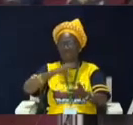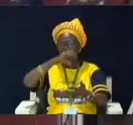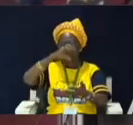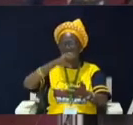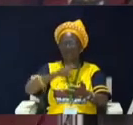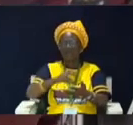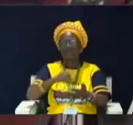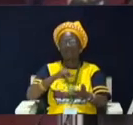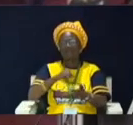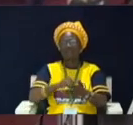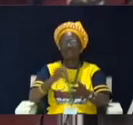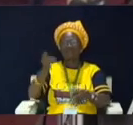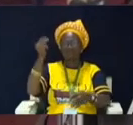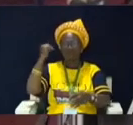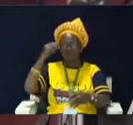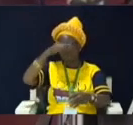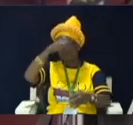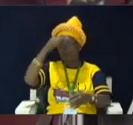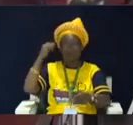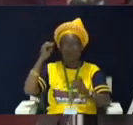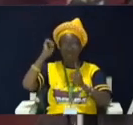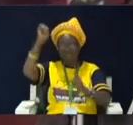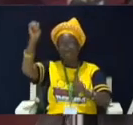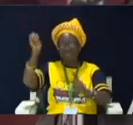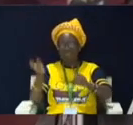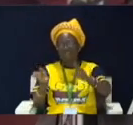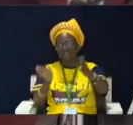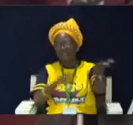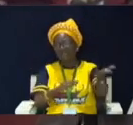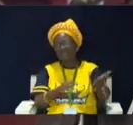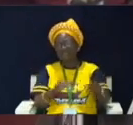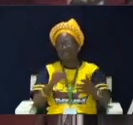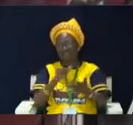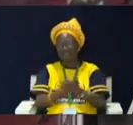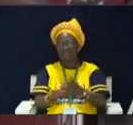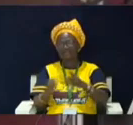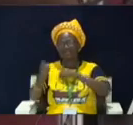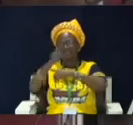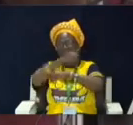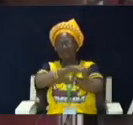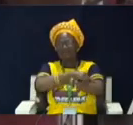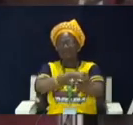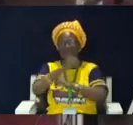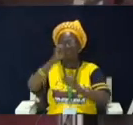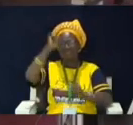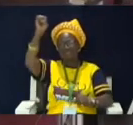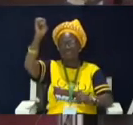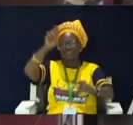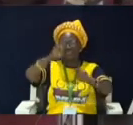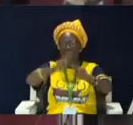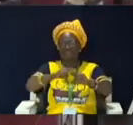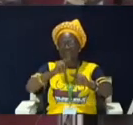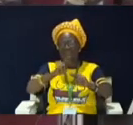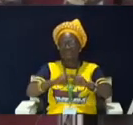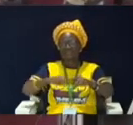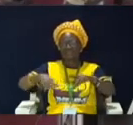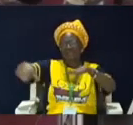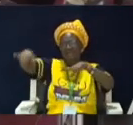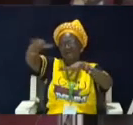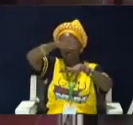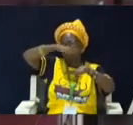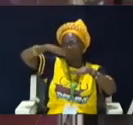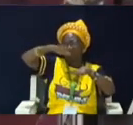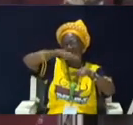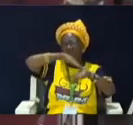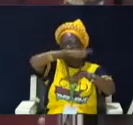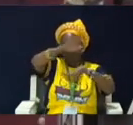It was because he died that today he is seated above